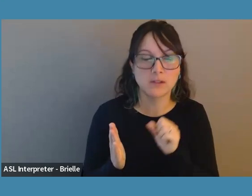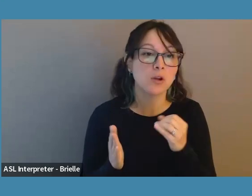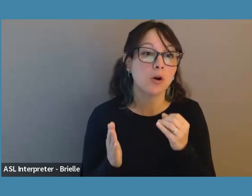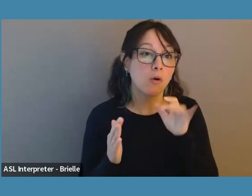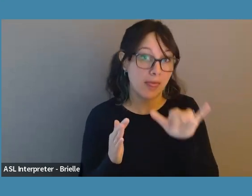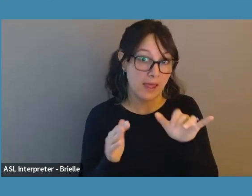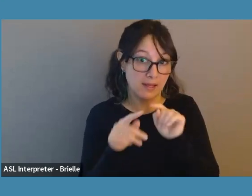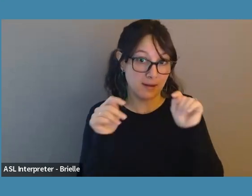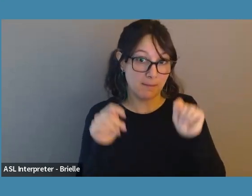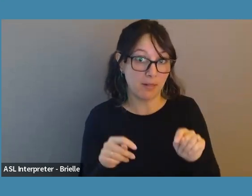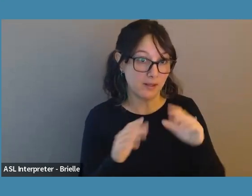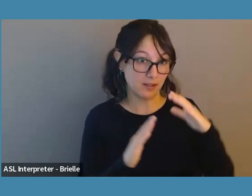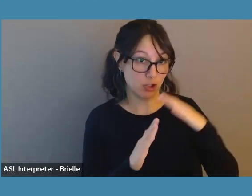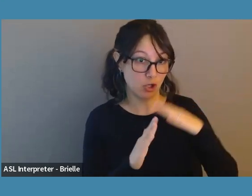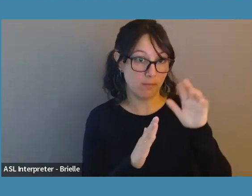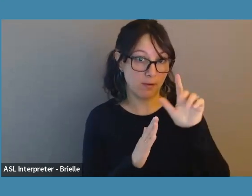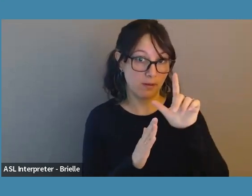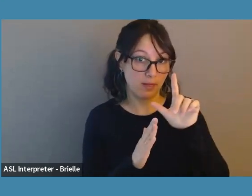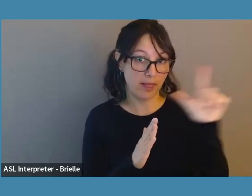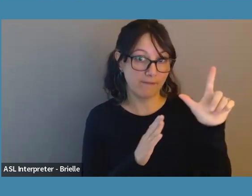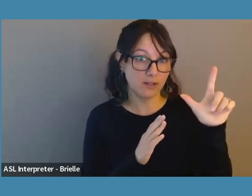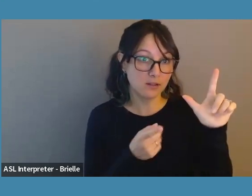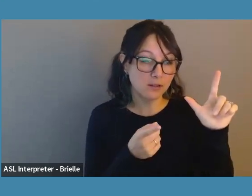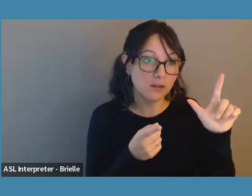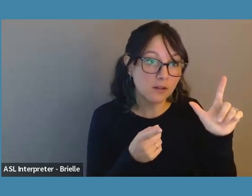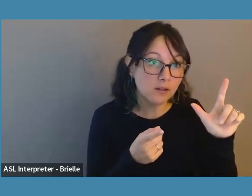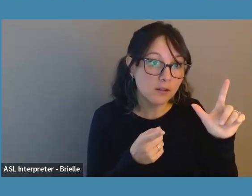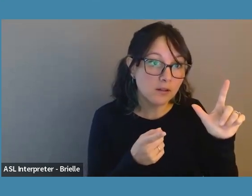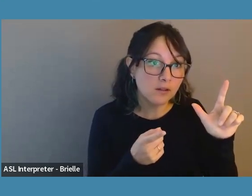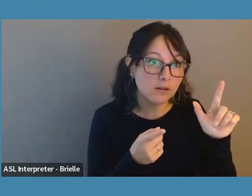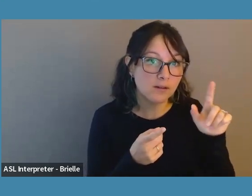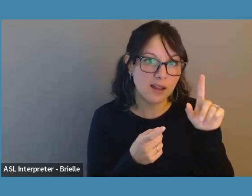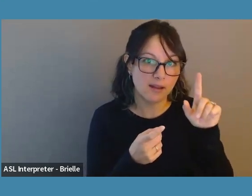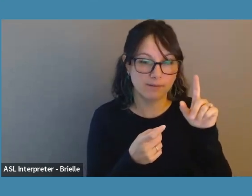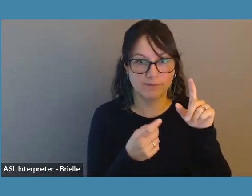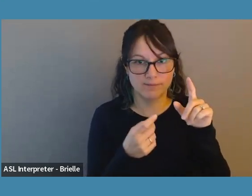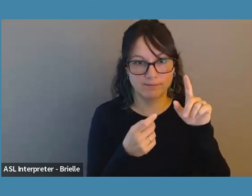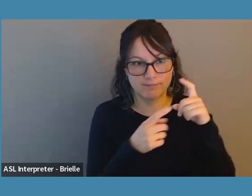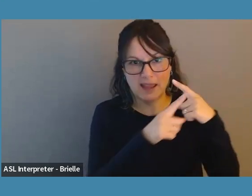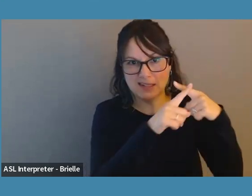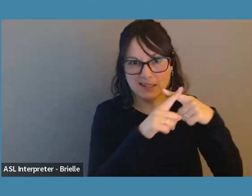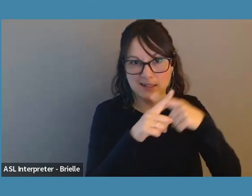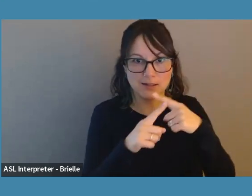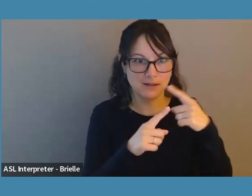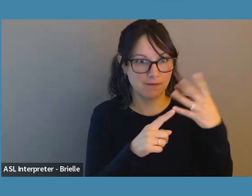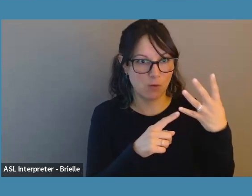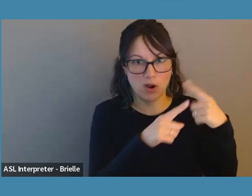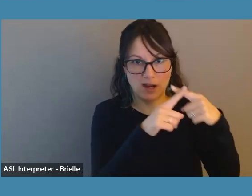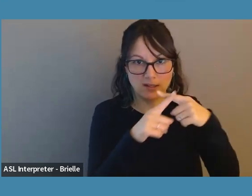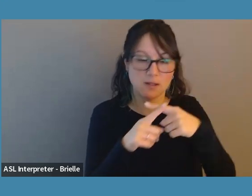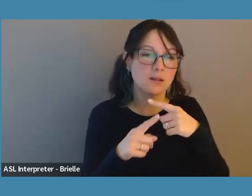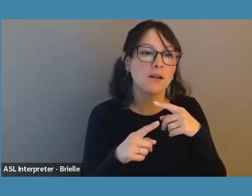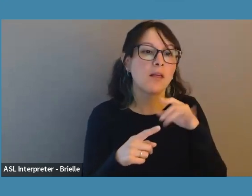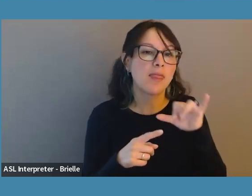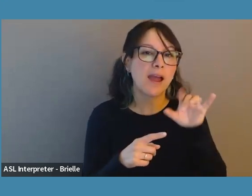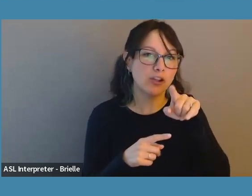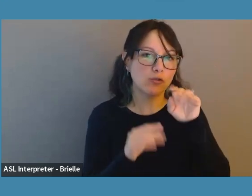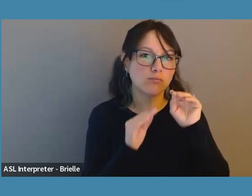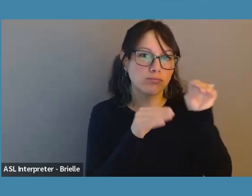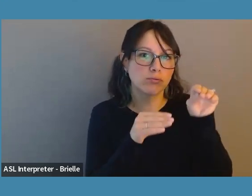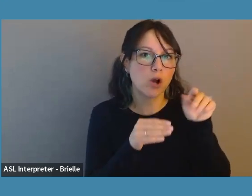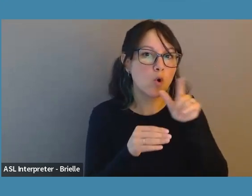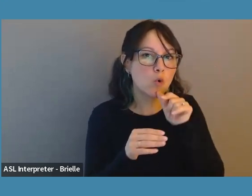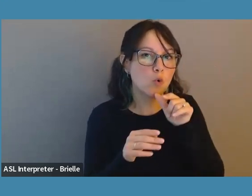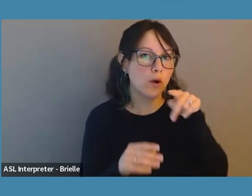this template up in the upper left, it has 4 X's that are highlighted above petitioner. So that's where you're going to put in the name of the